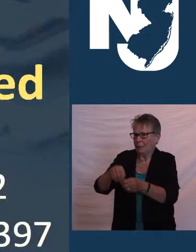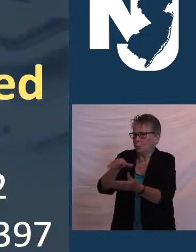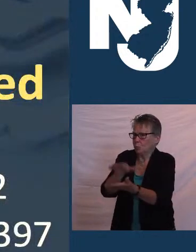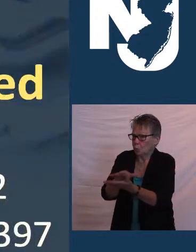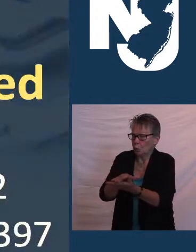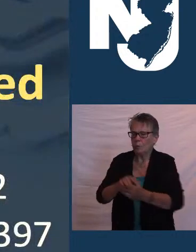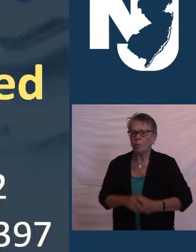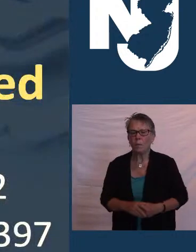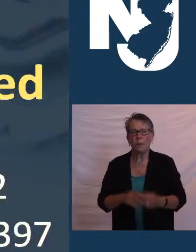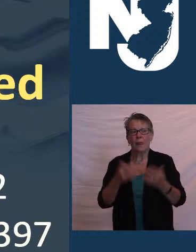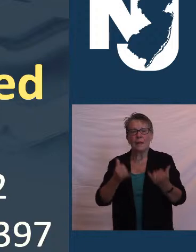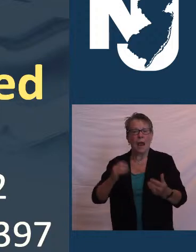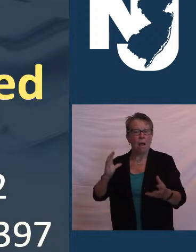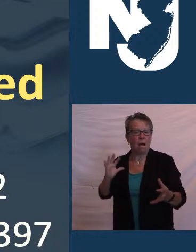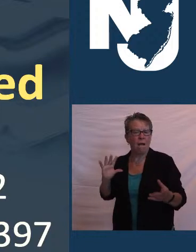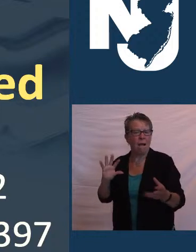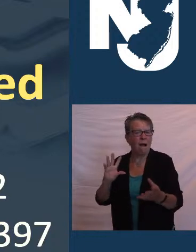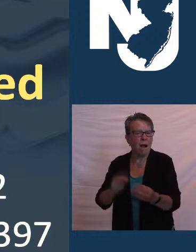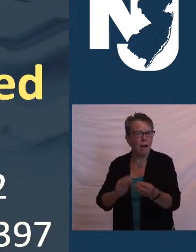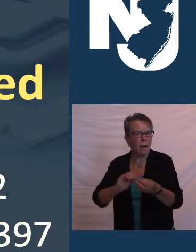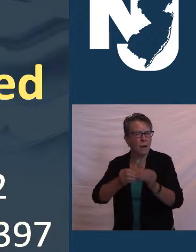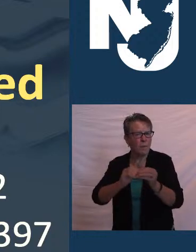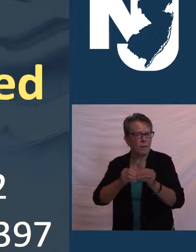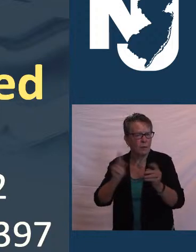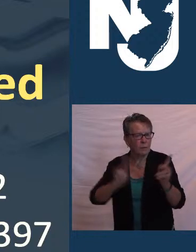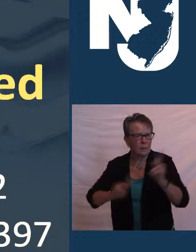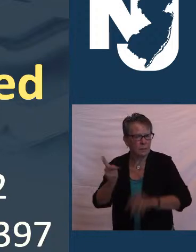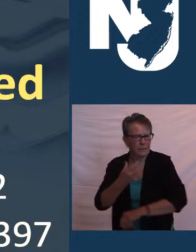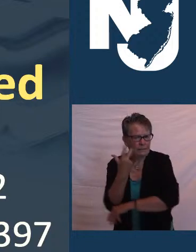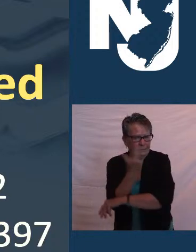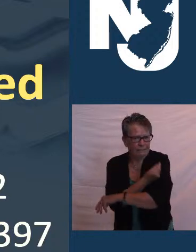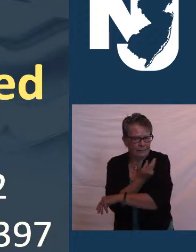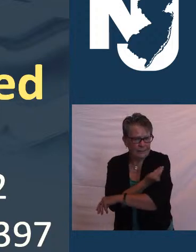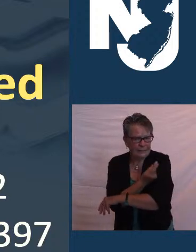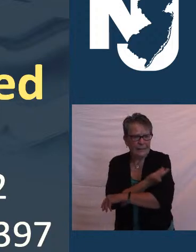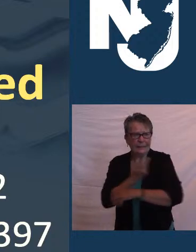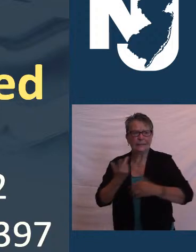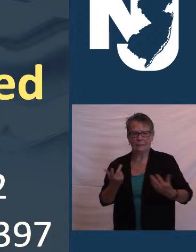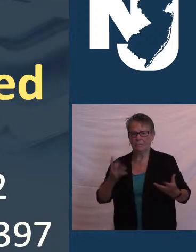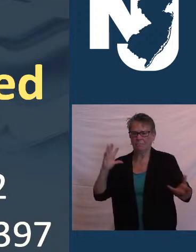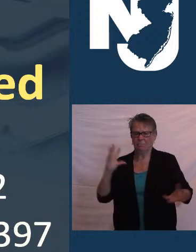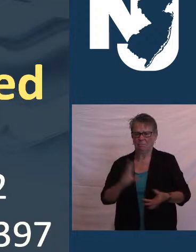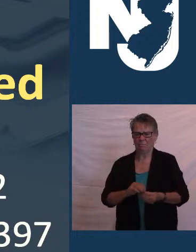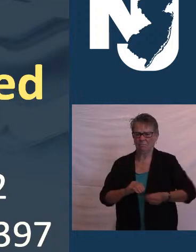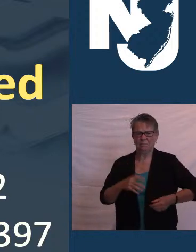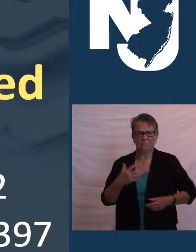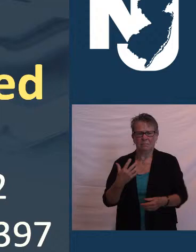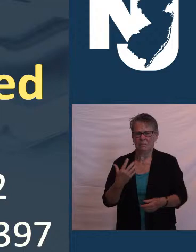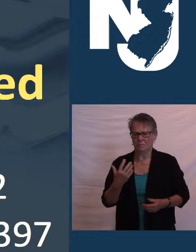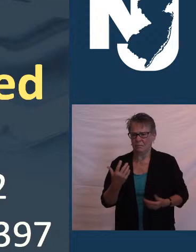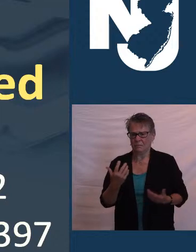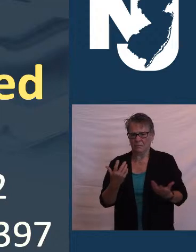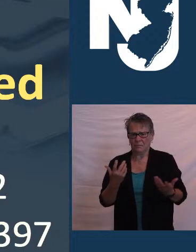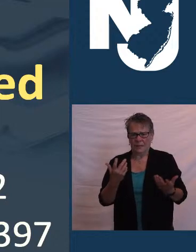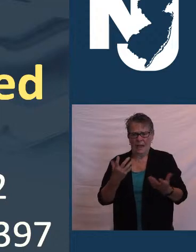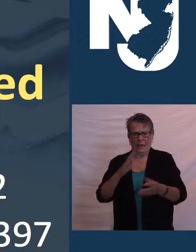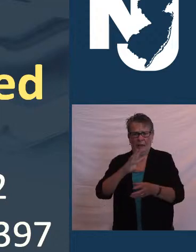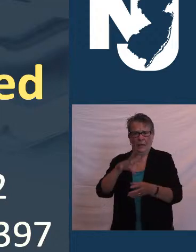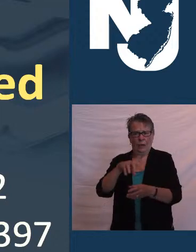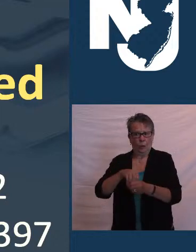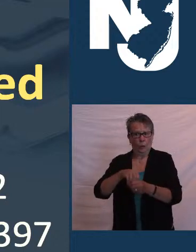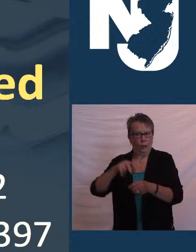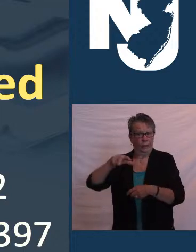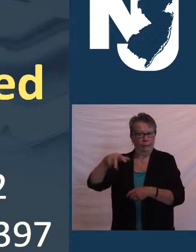today, both here and on our dashboard, we are reporting out the numbers of third doses and boosters that have been administered